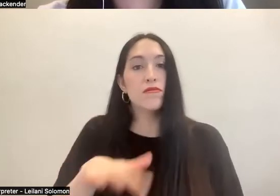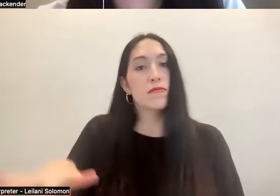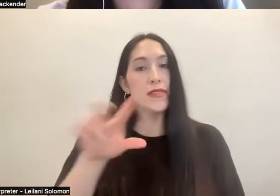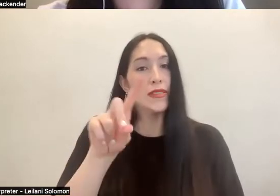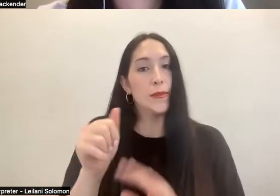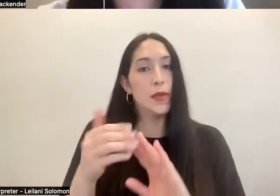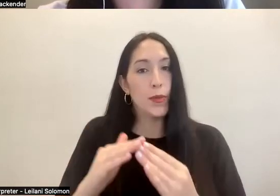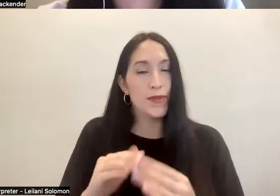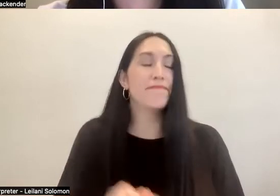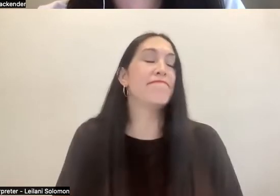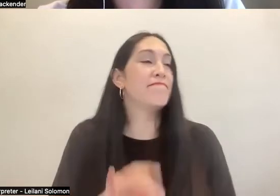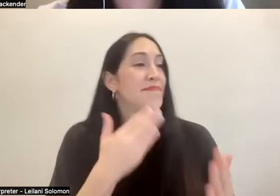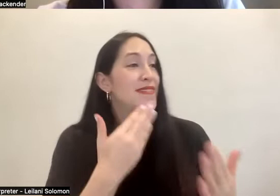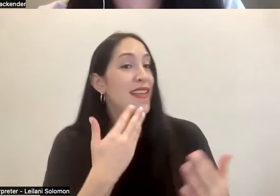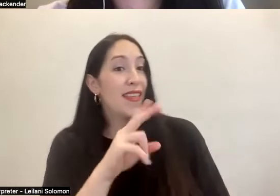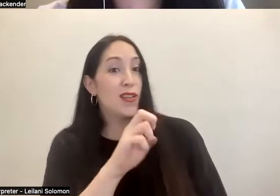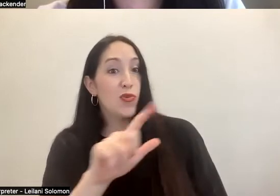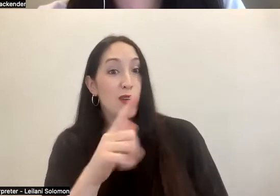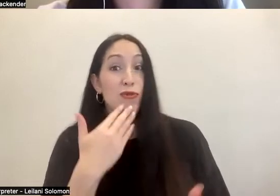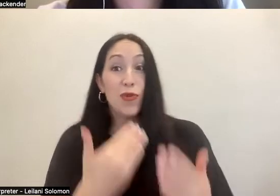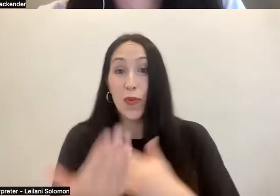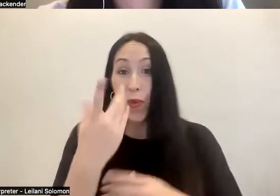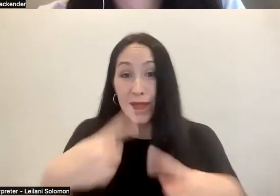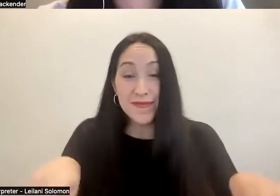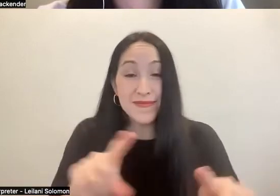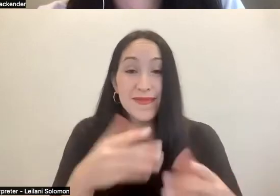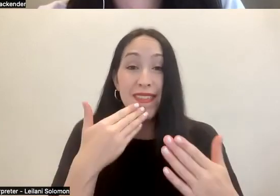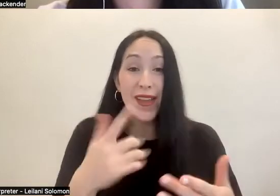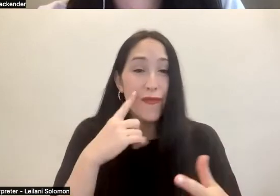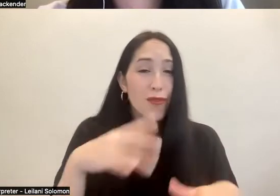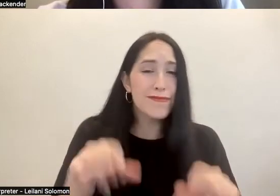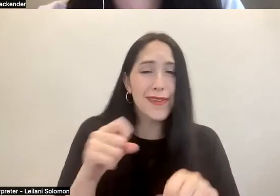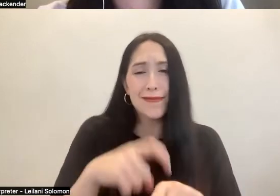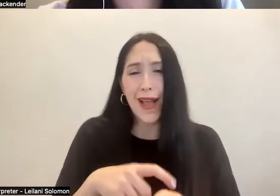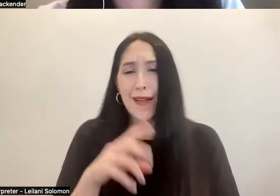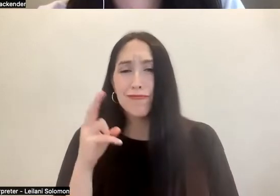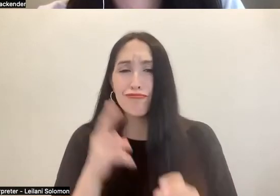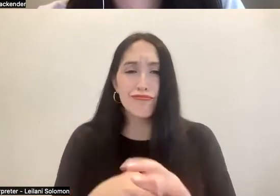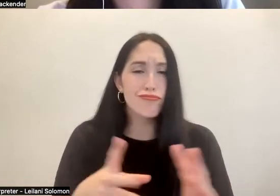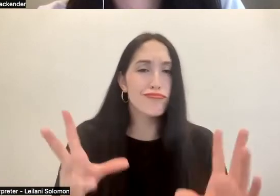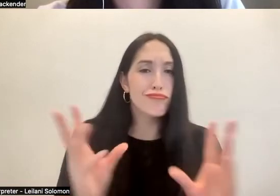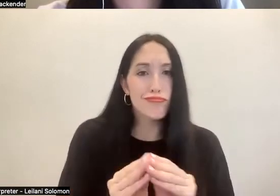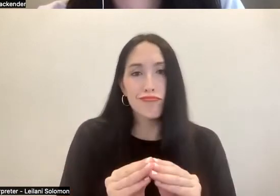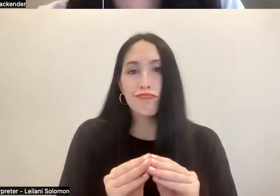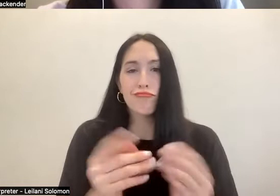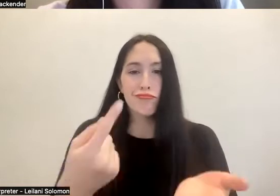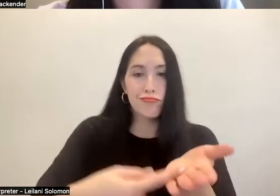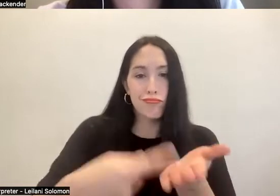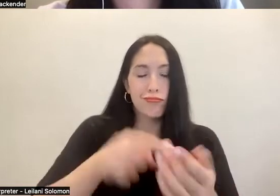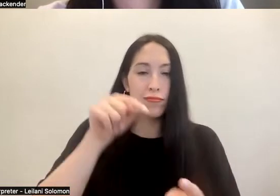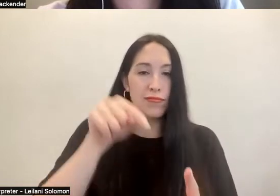Thanks, Rachel, and good morning, everybody. Thank you all for taking some time this morning to talk about financial planning and ABLE accounts.